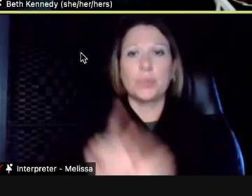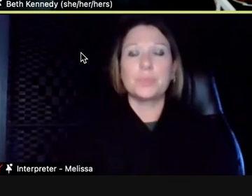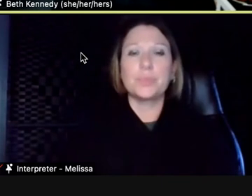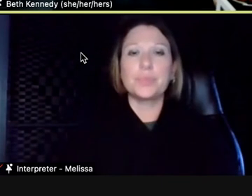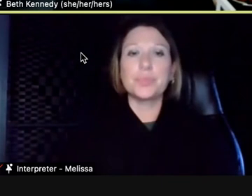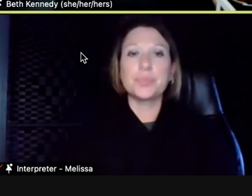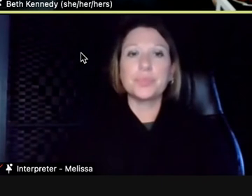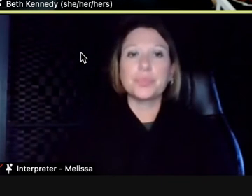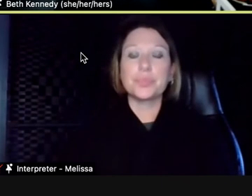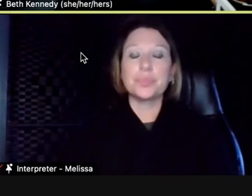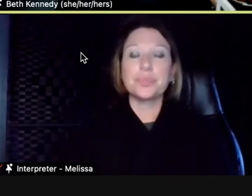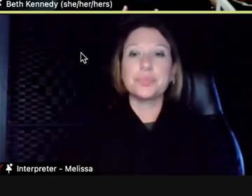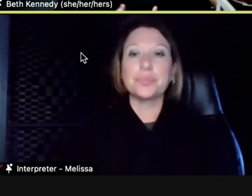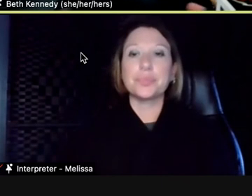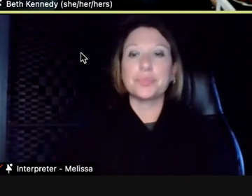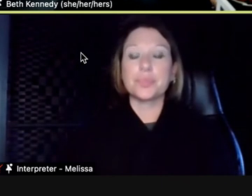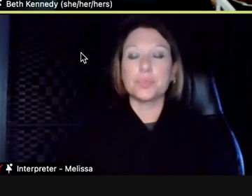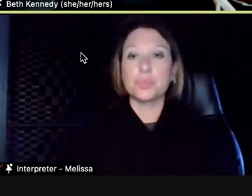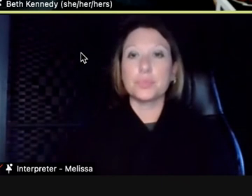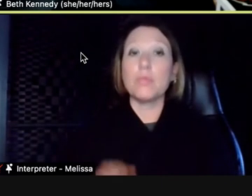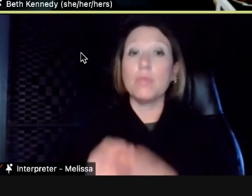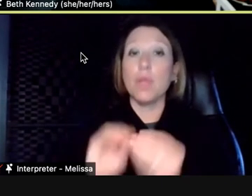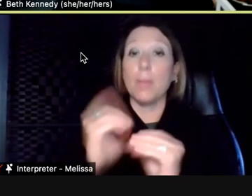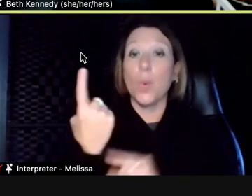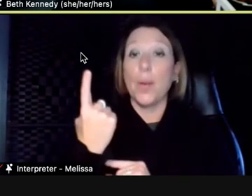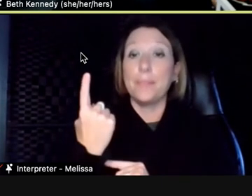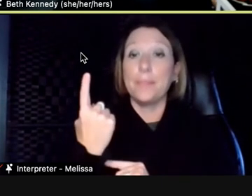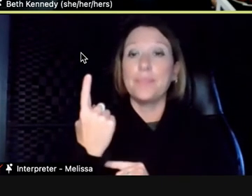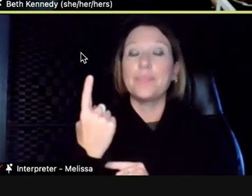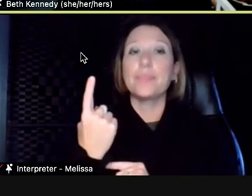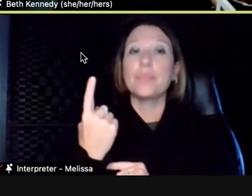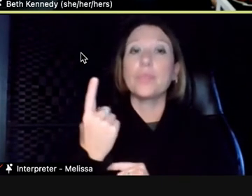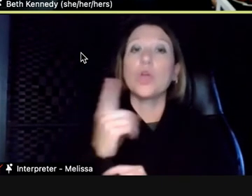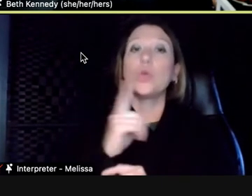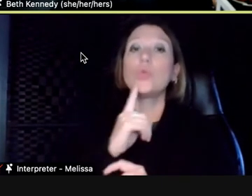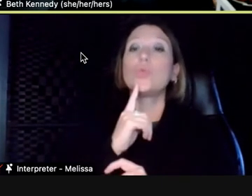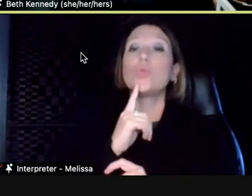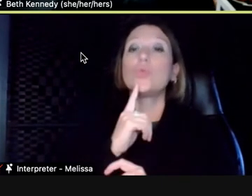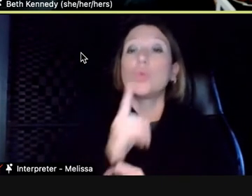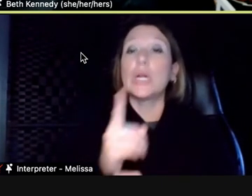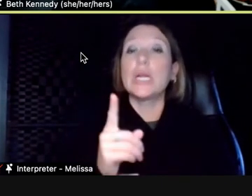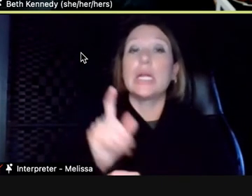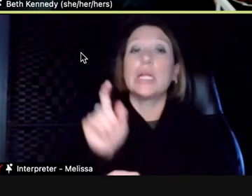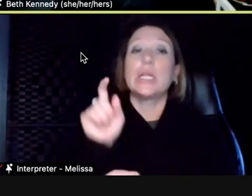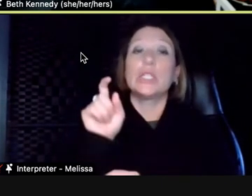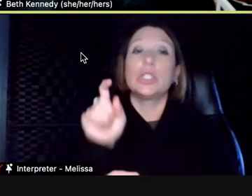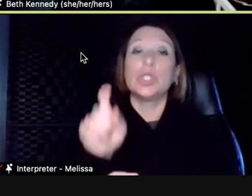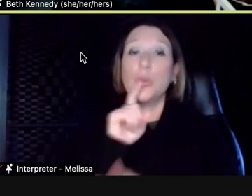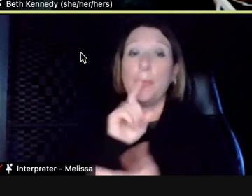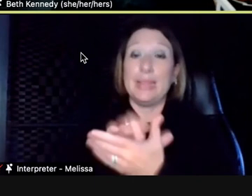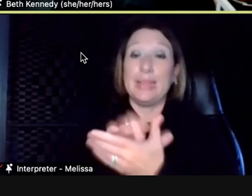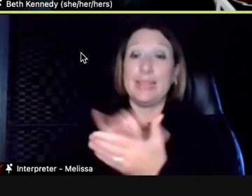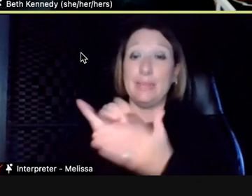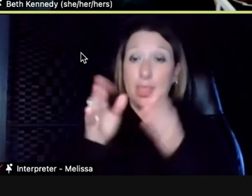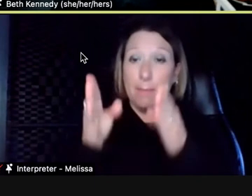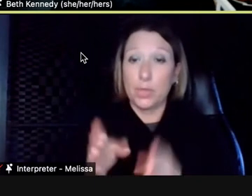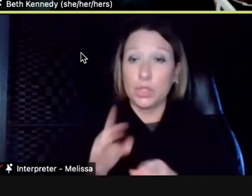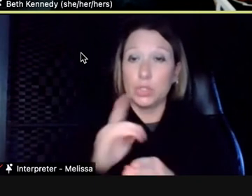first, the Canadians tell us that you really should have unconditional belief in that person who's deafblind, in that